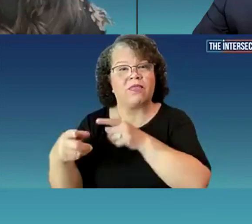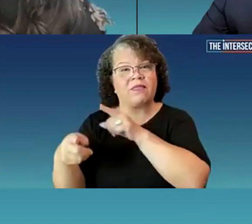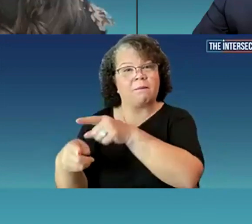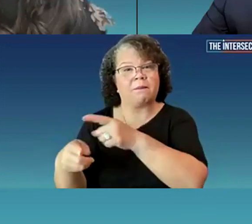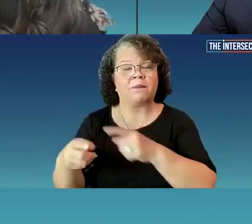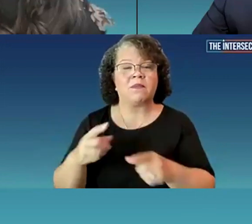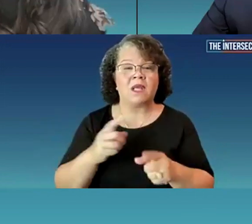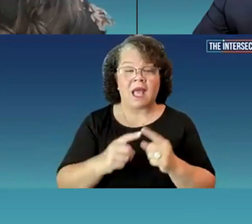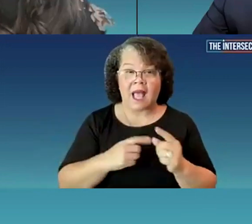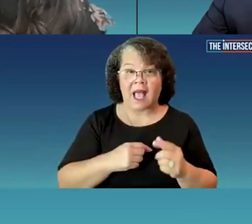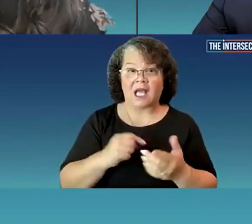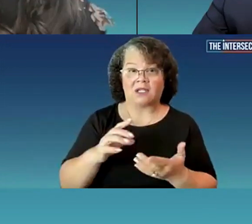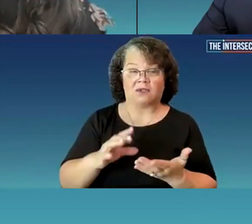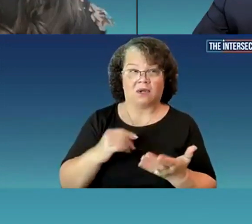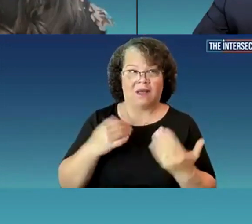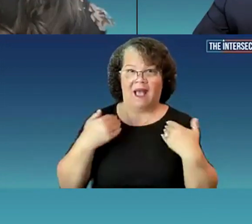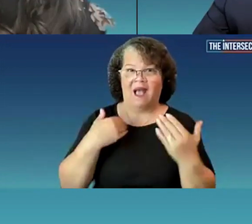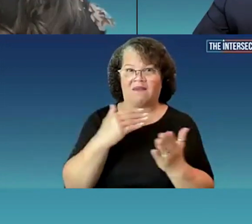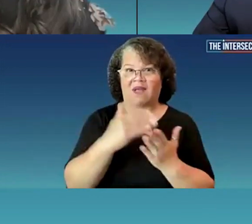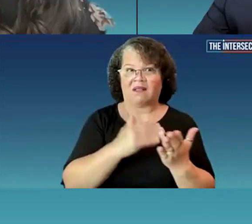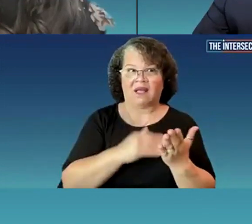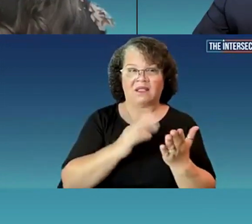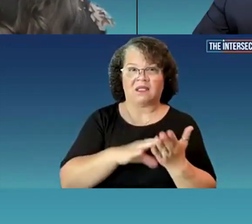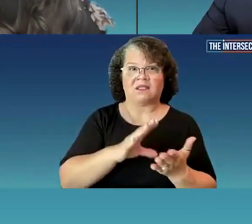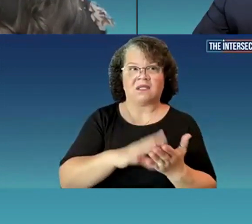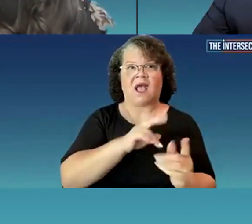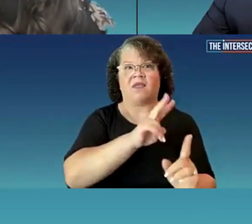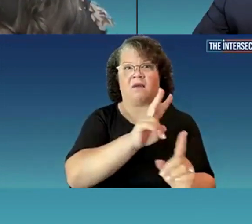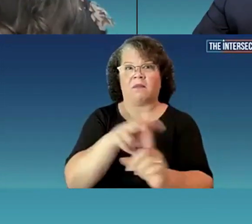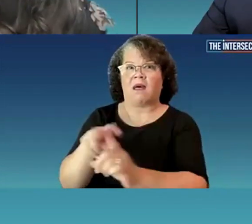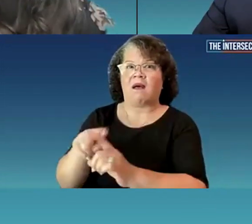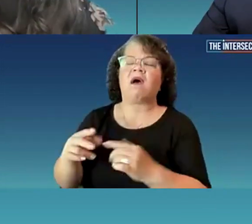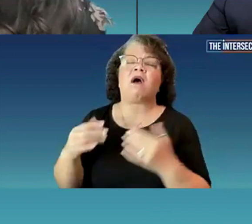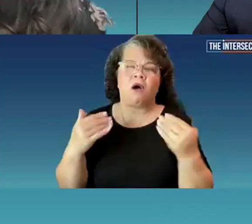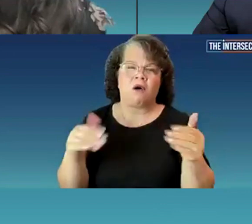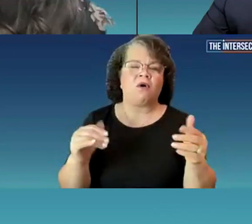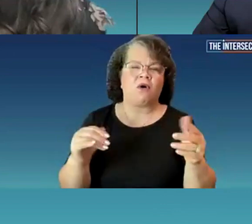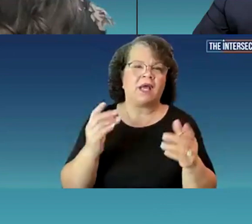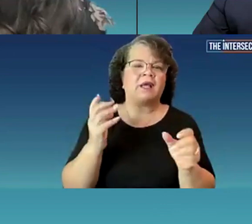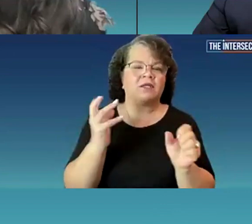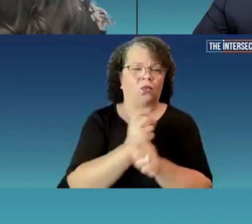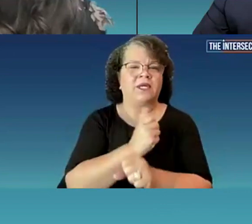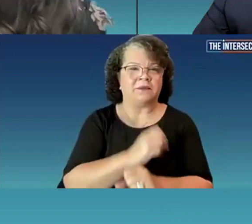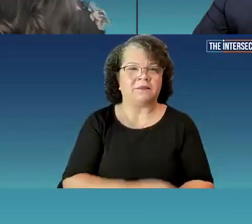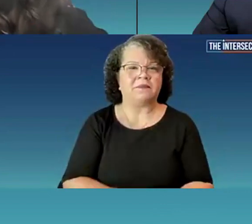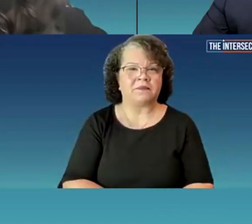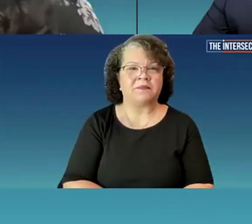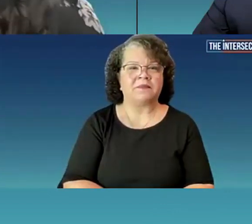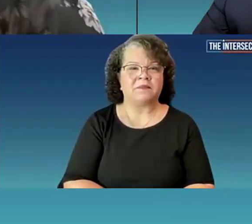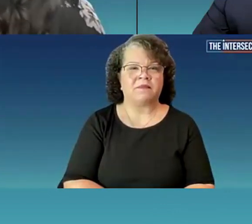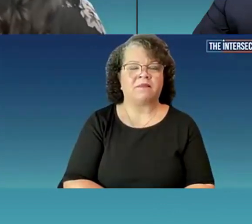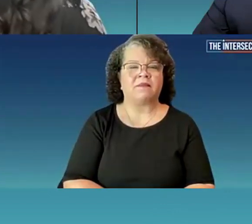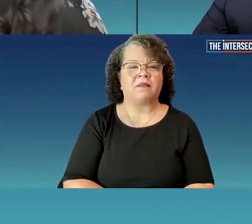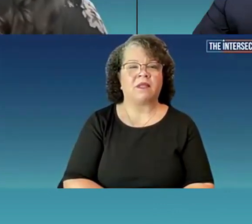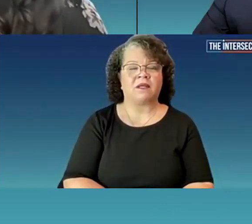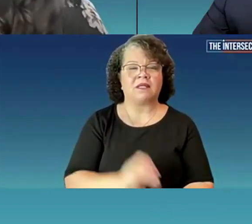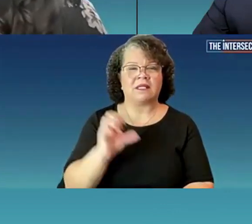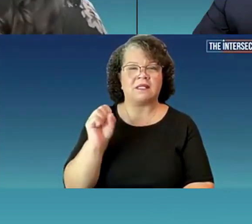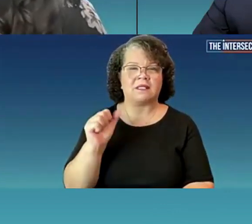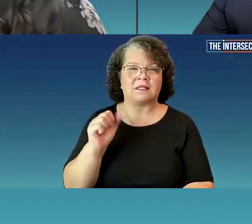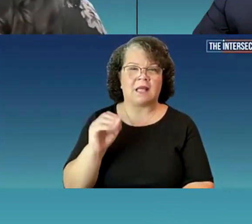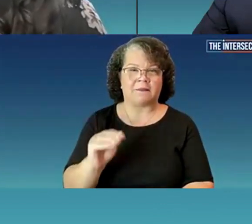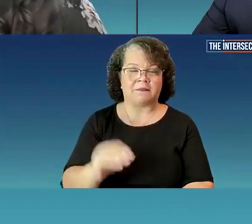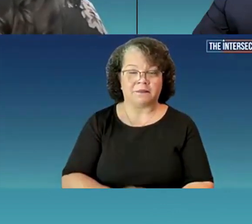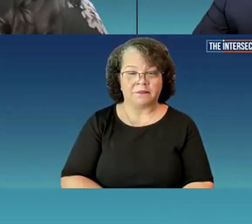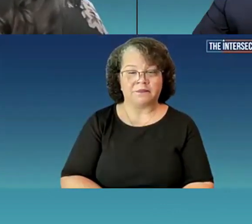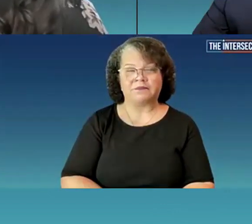apply them across, I think those are some of the greatest wins. Fantastic. And just 2 really